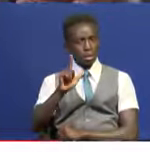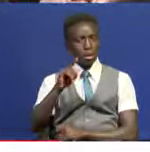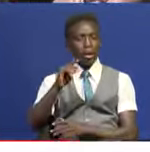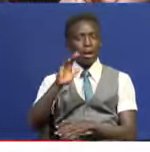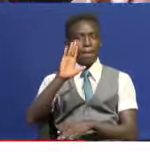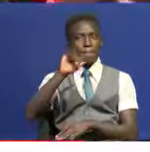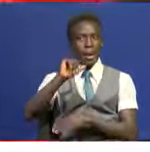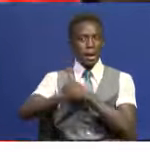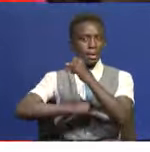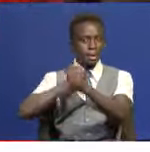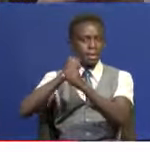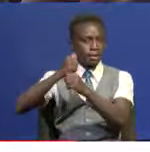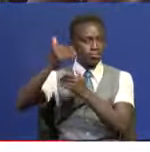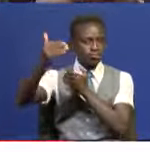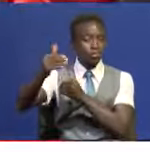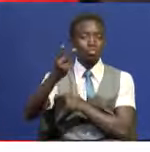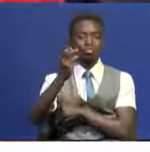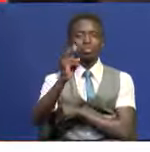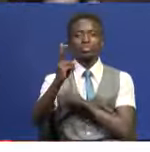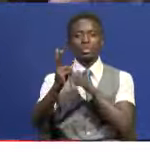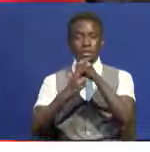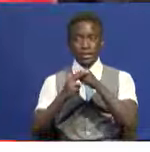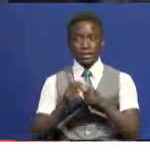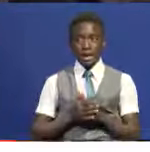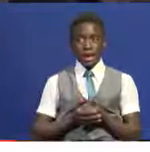2027. So, hiyo sexy semen tutauza na